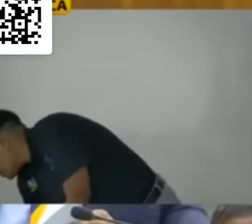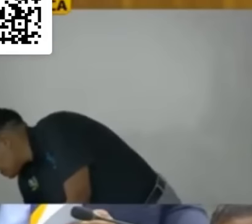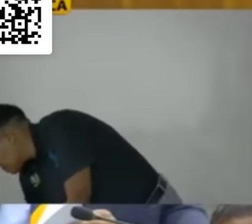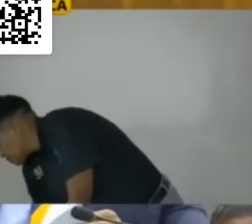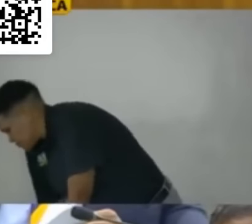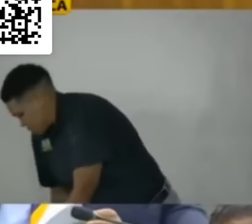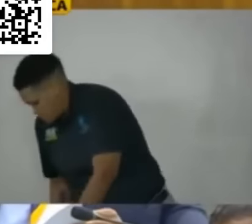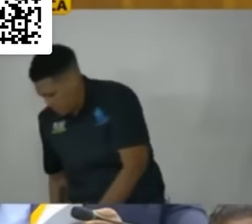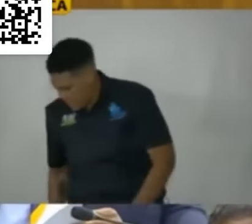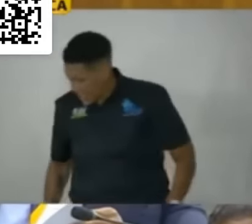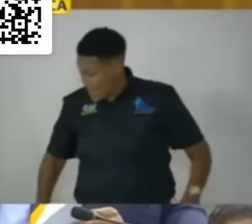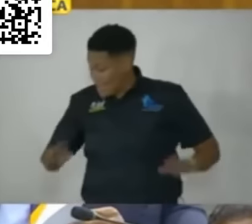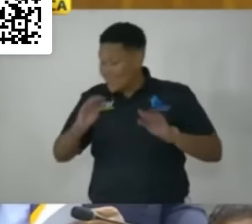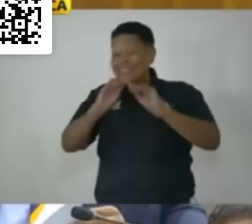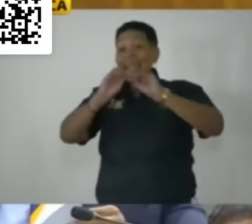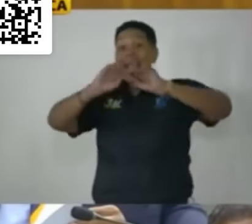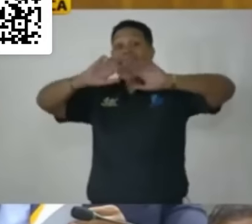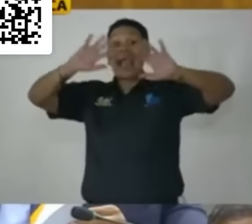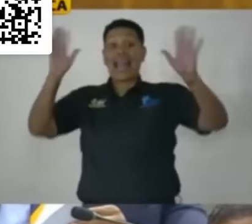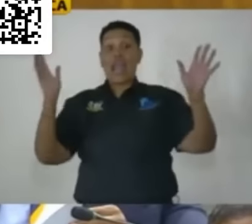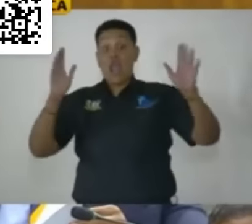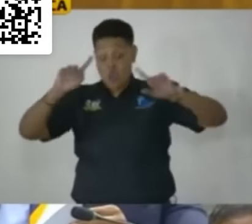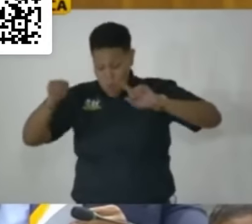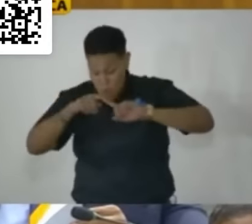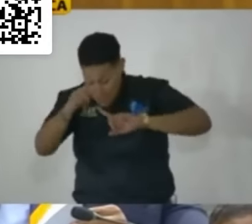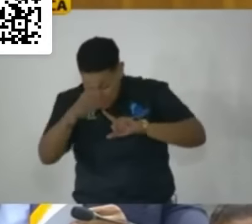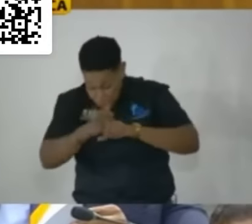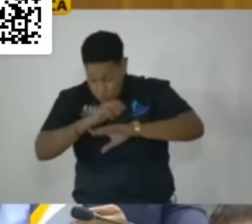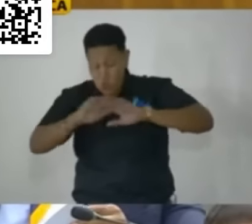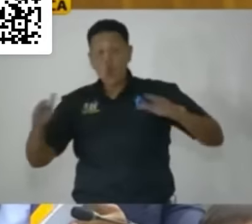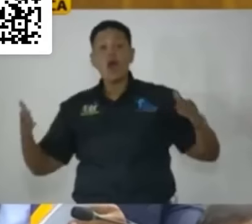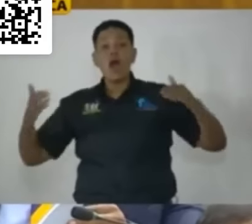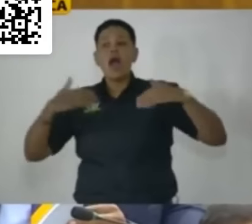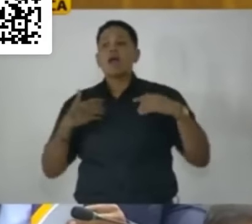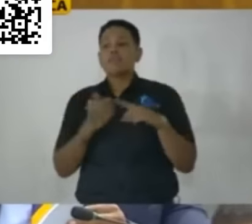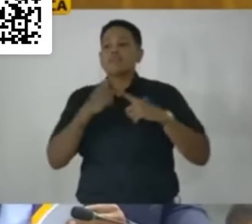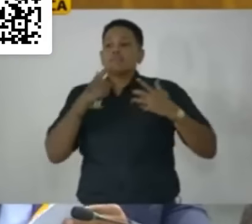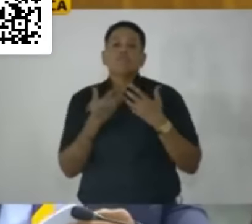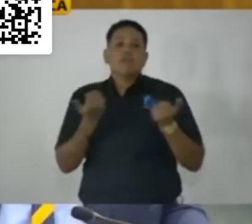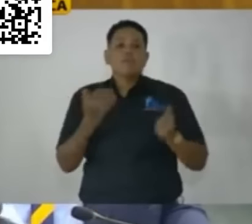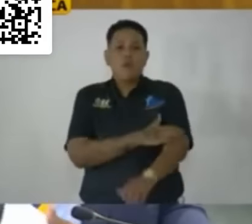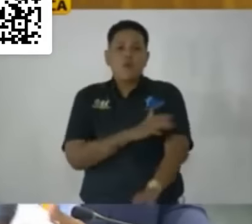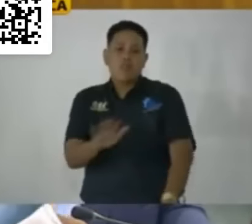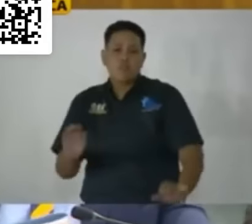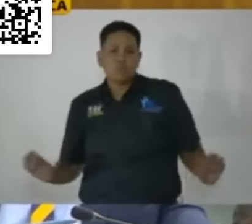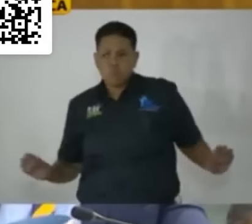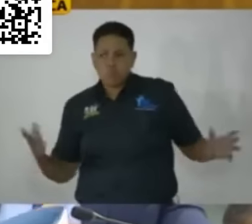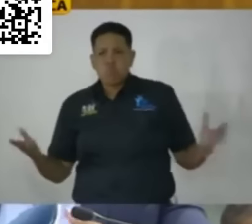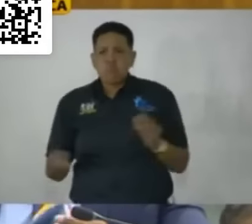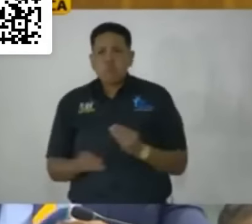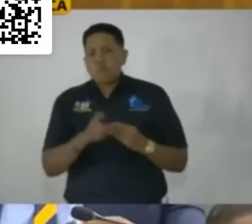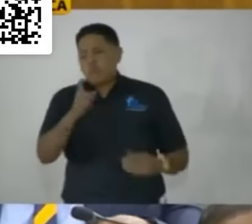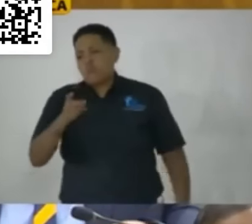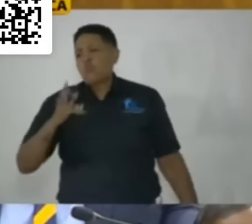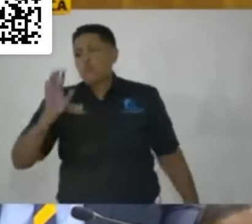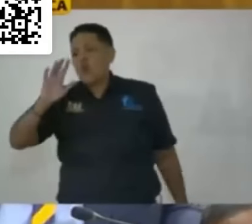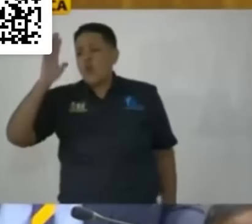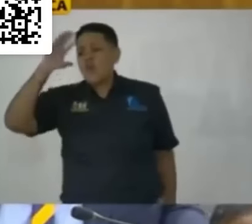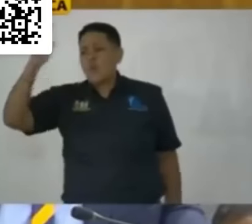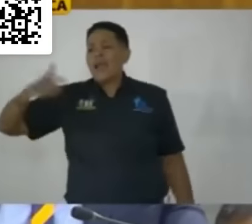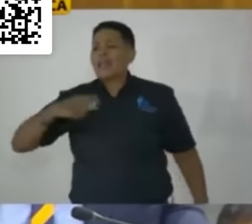that once you do not have the separation of powers, that you're going